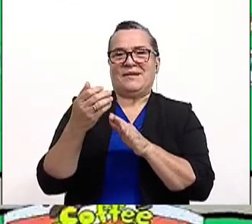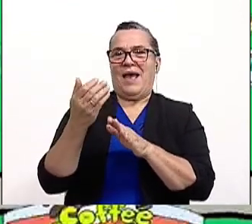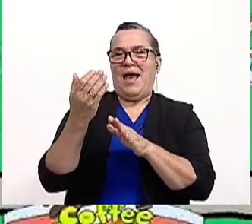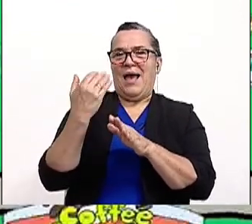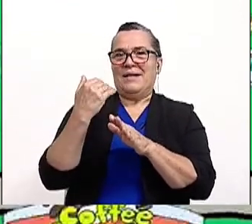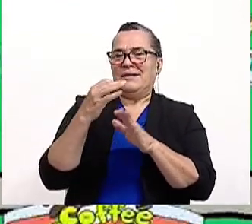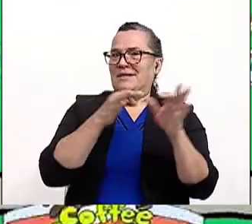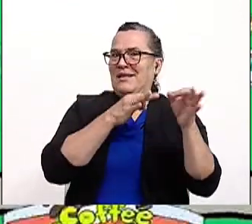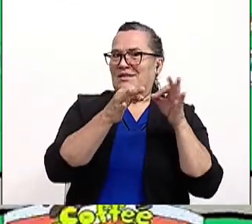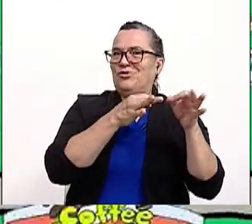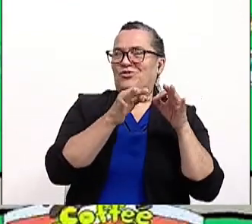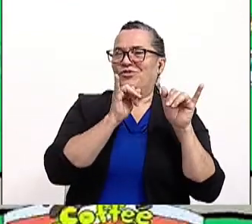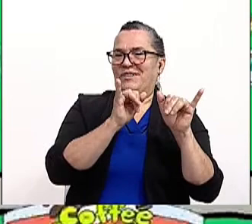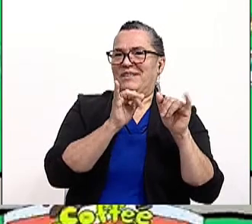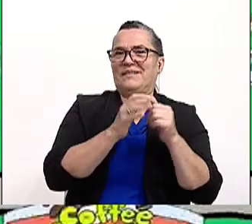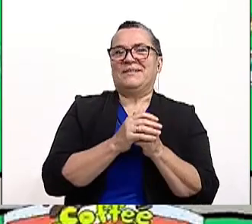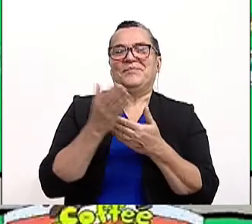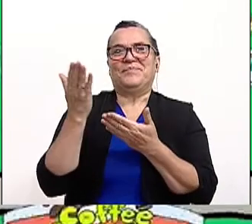to the instructions.